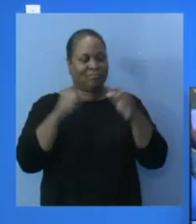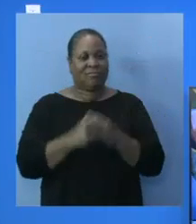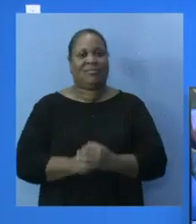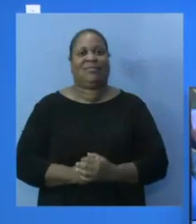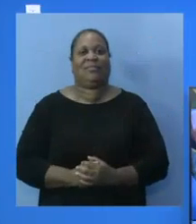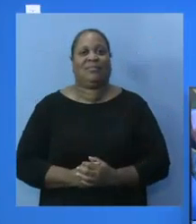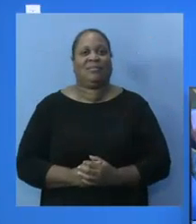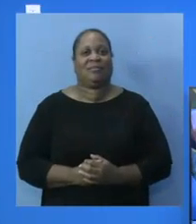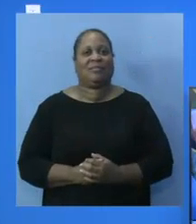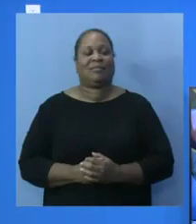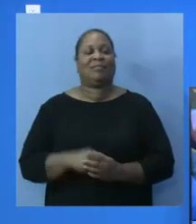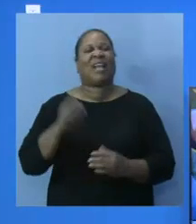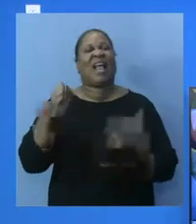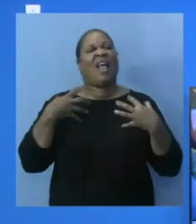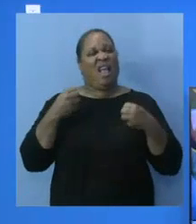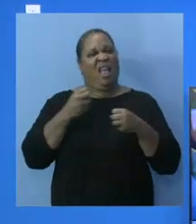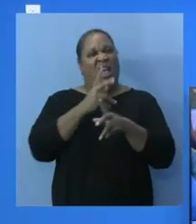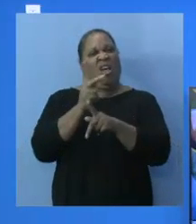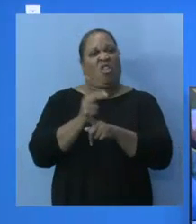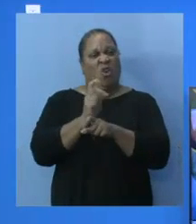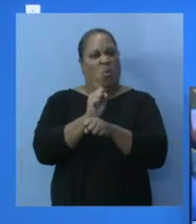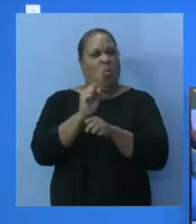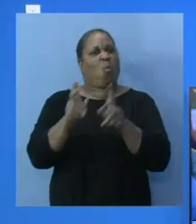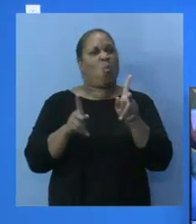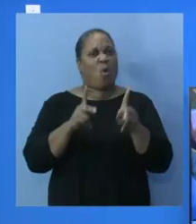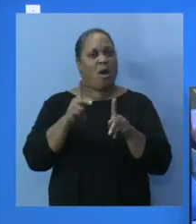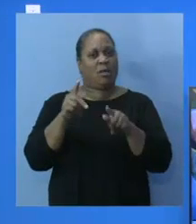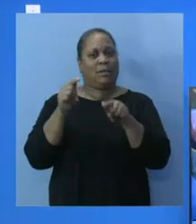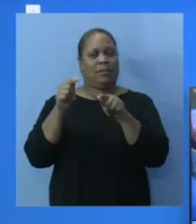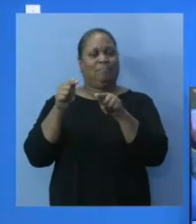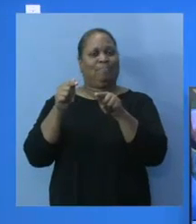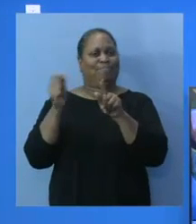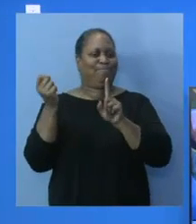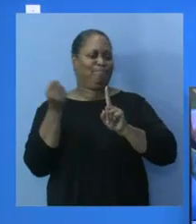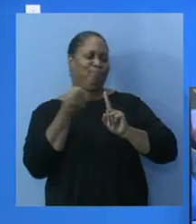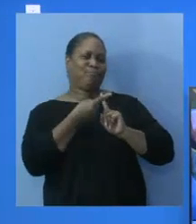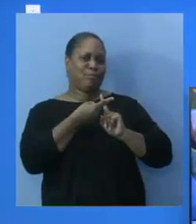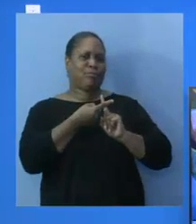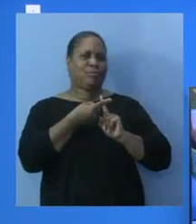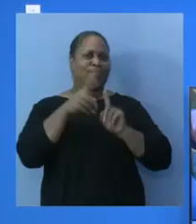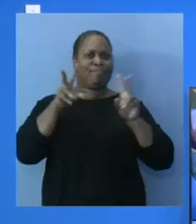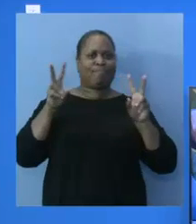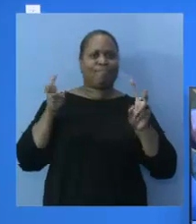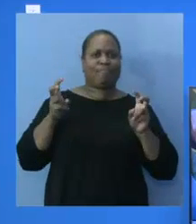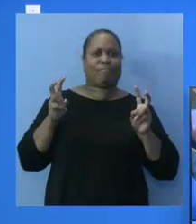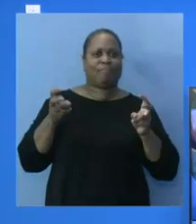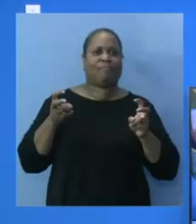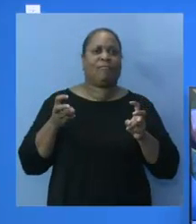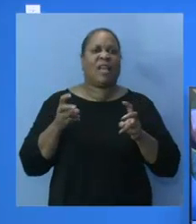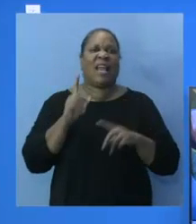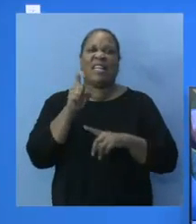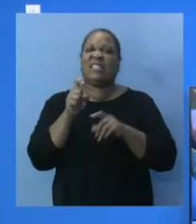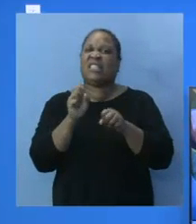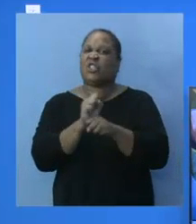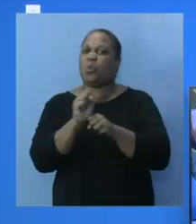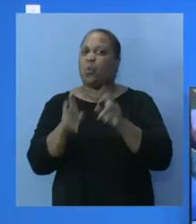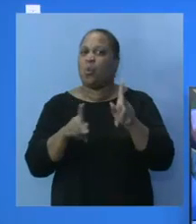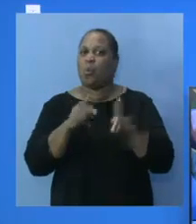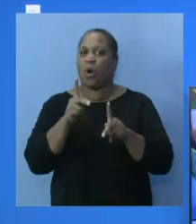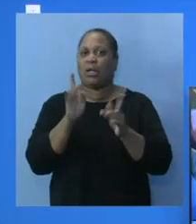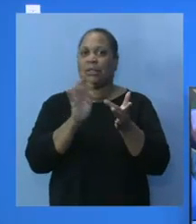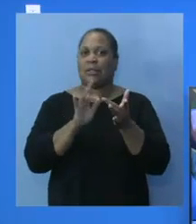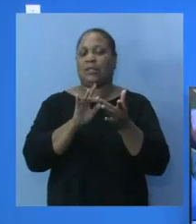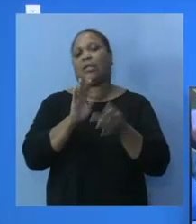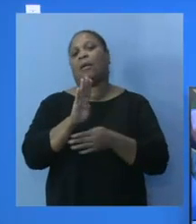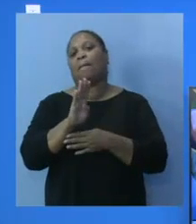There have been healthcare workers, just to go back to that topic that Sarah brought up, and essential workers who have contacted BBC and said